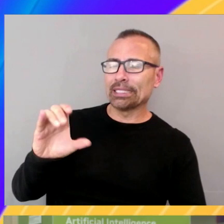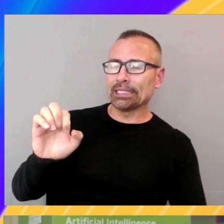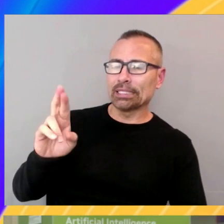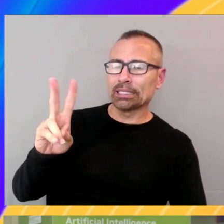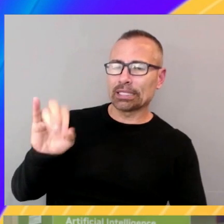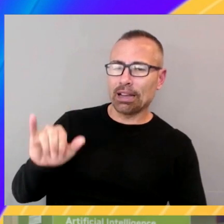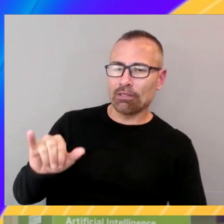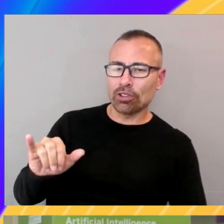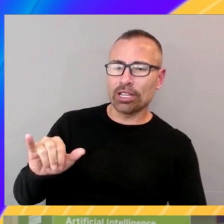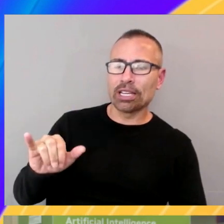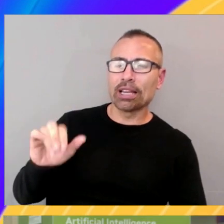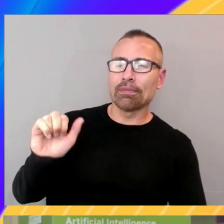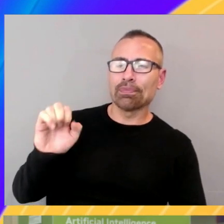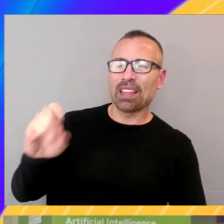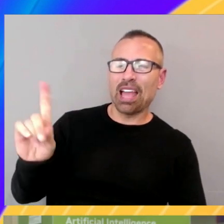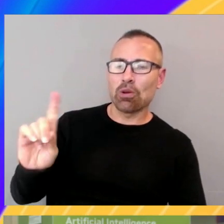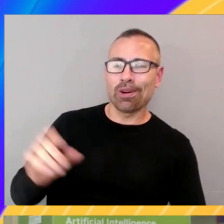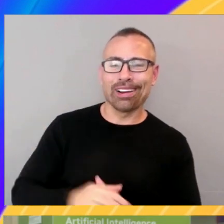Google us.